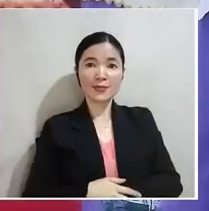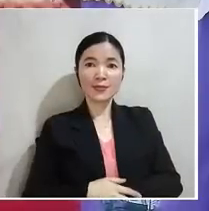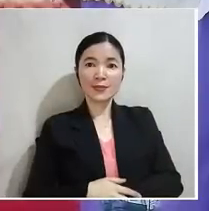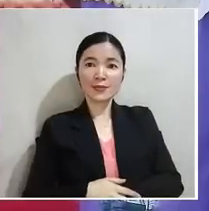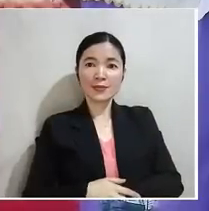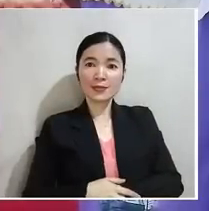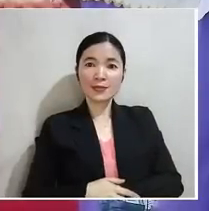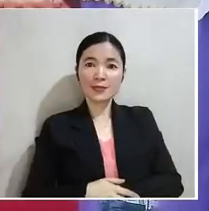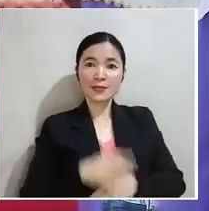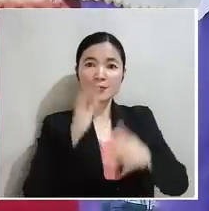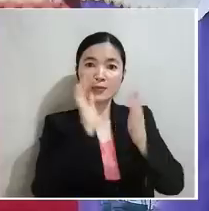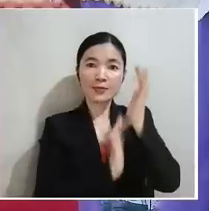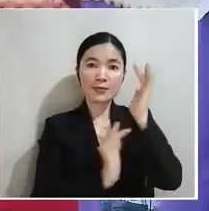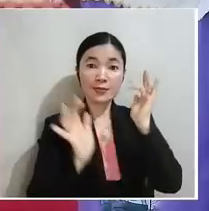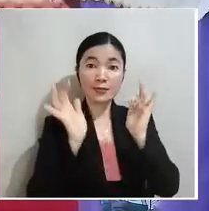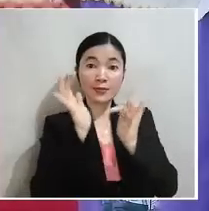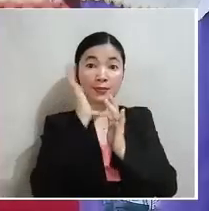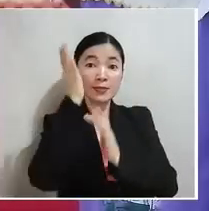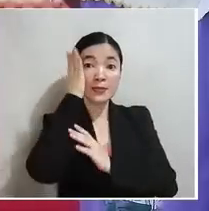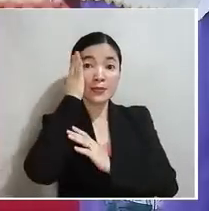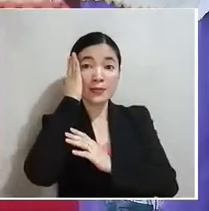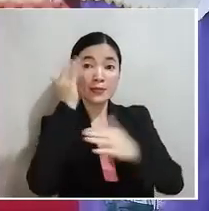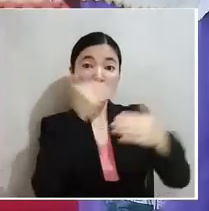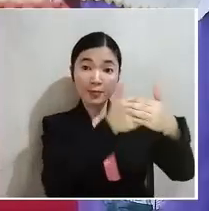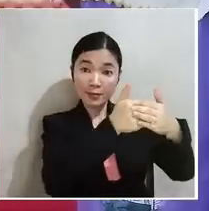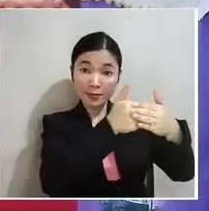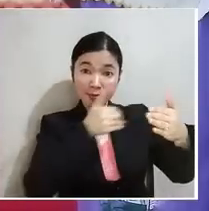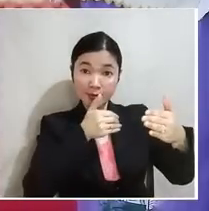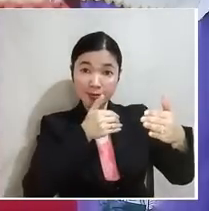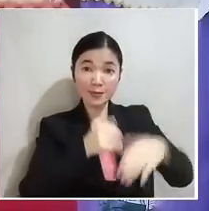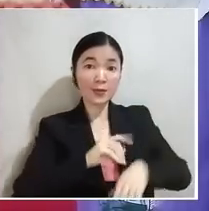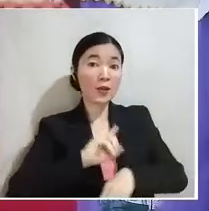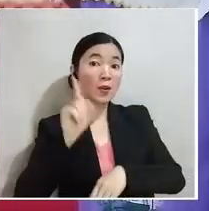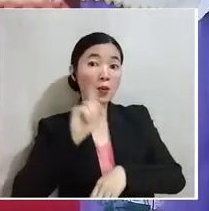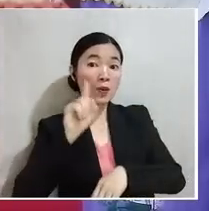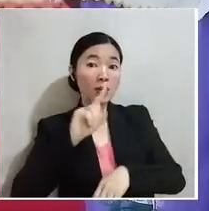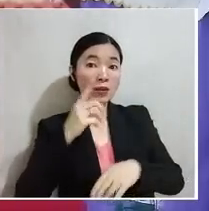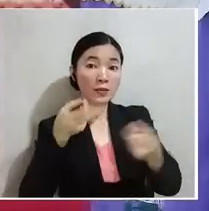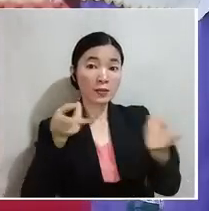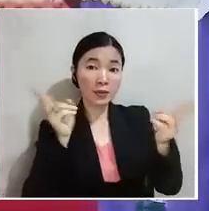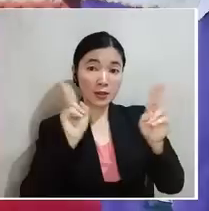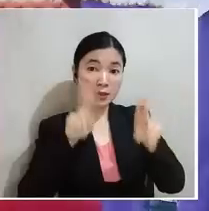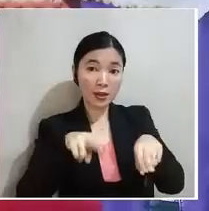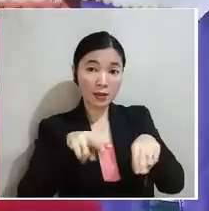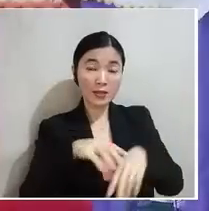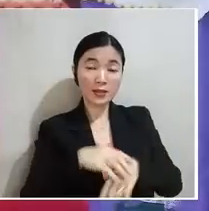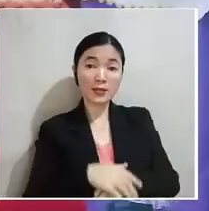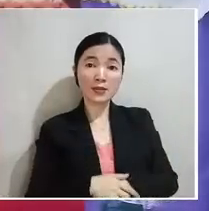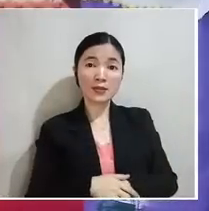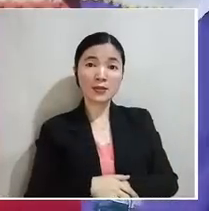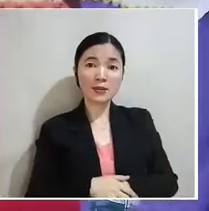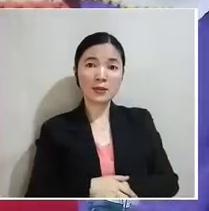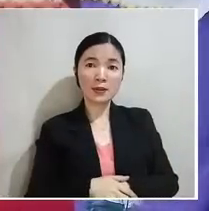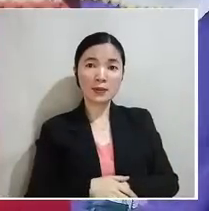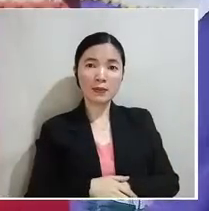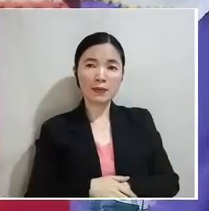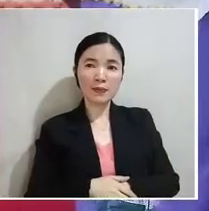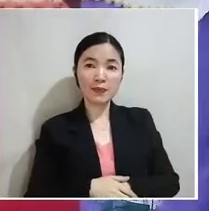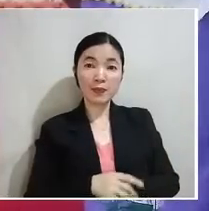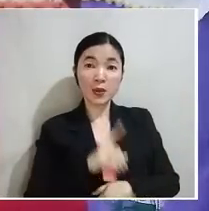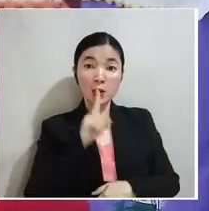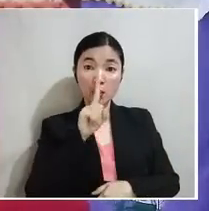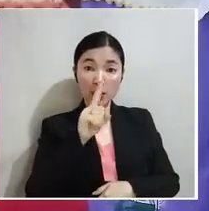Jesus knew beforehand what will happen to him. "One of you